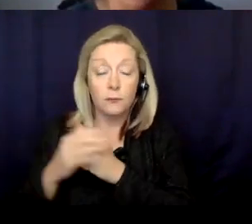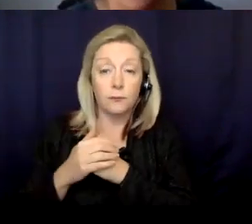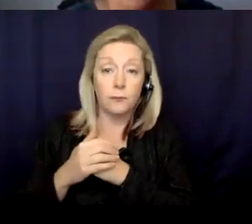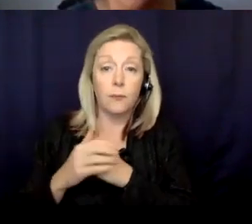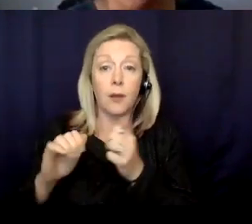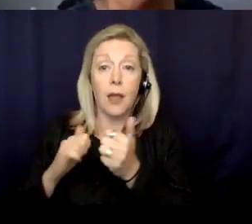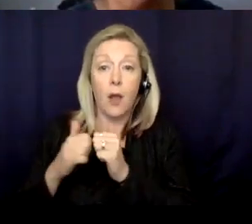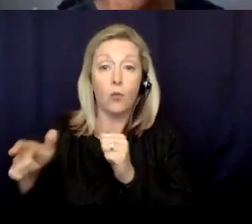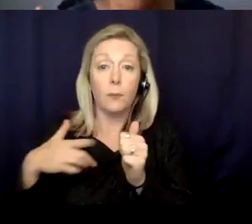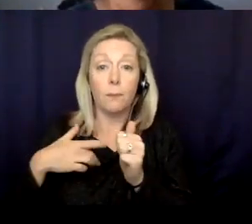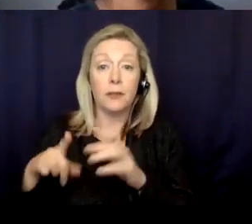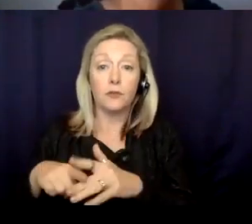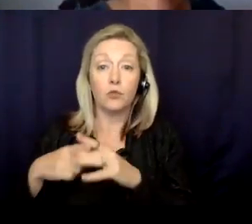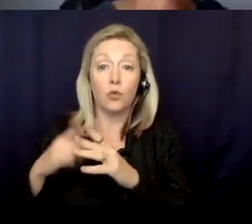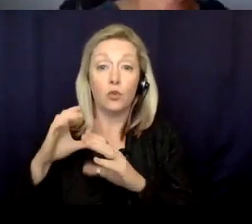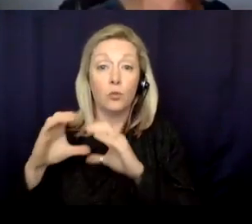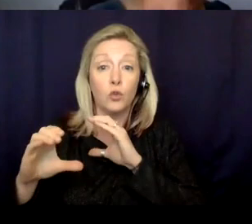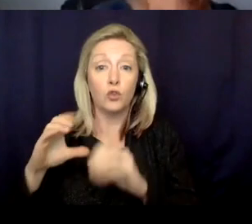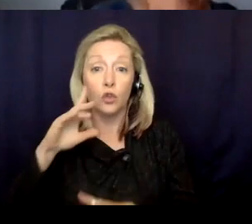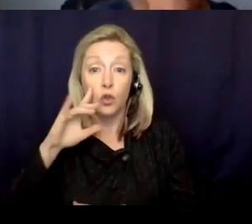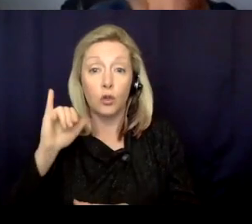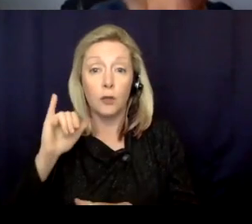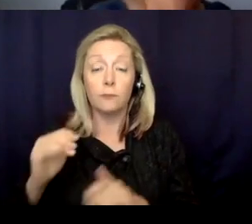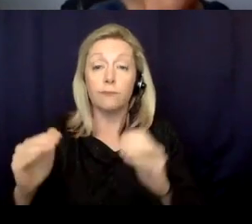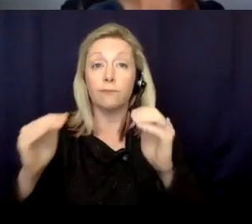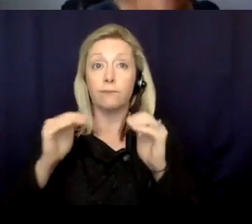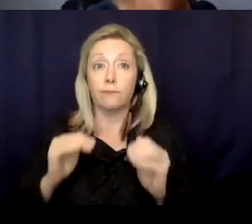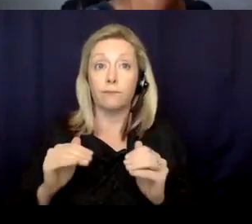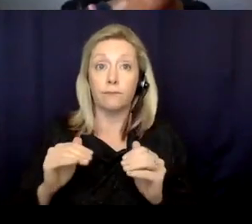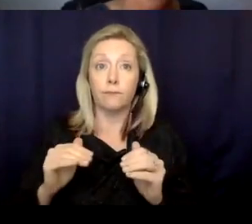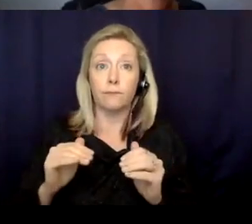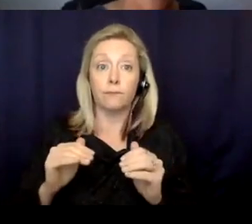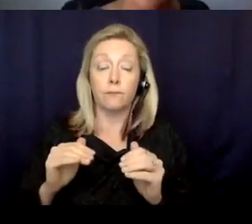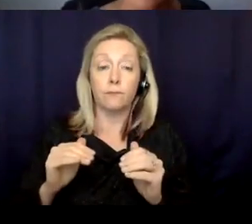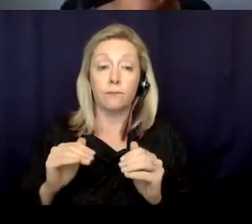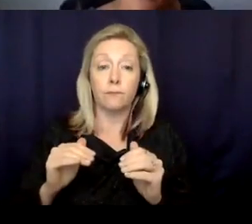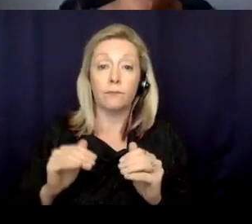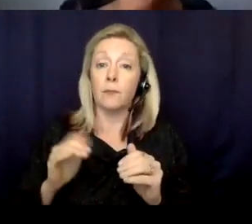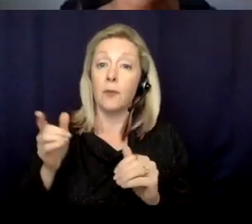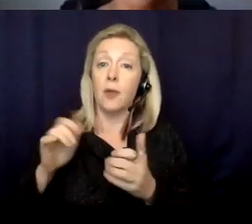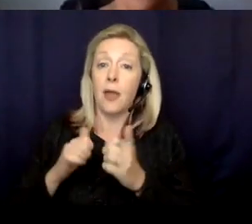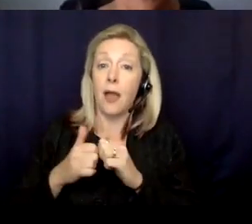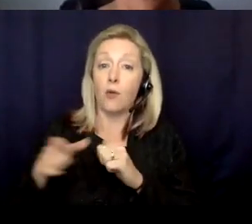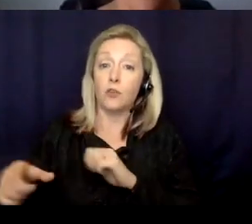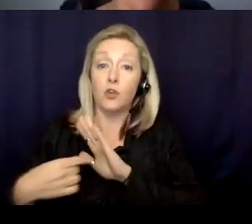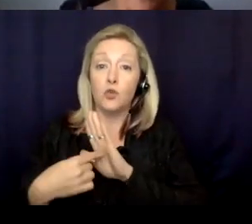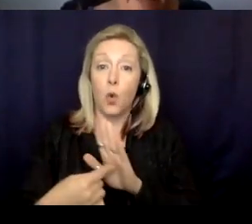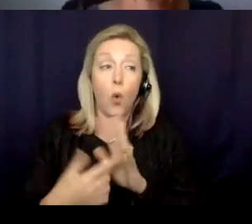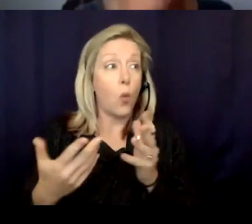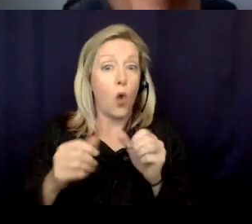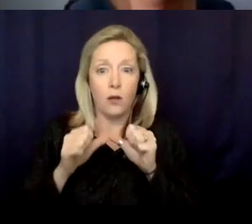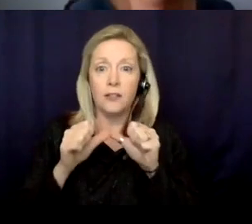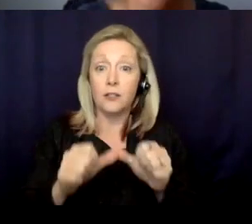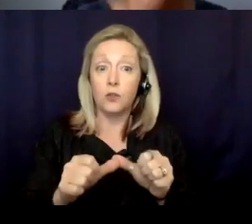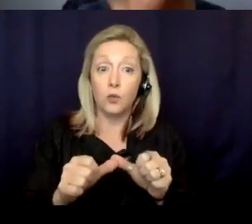communication with others? And then how will he indicate that he'd like to continue something? Is he